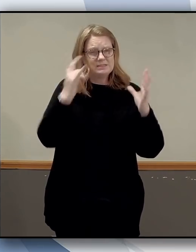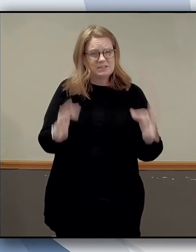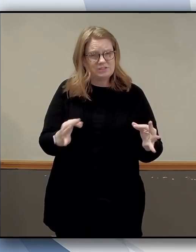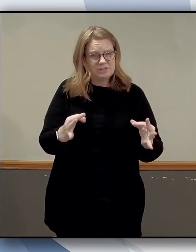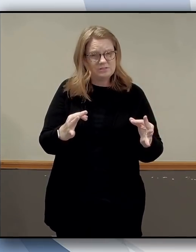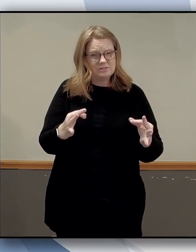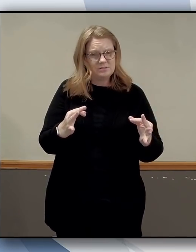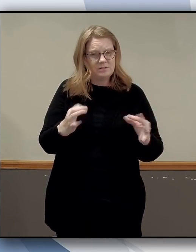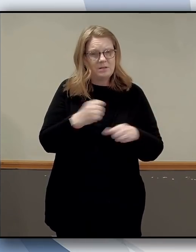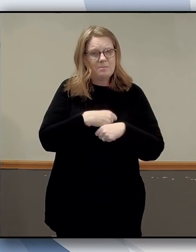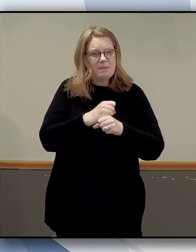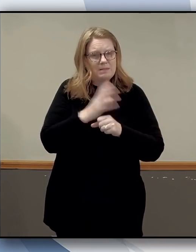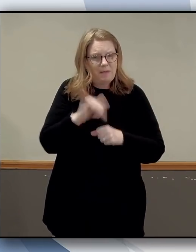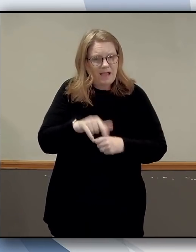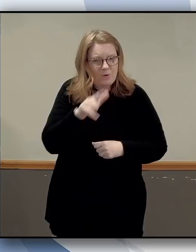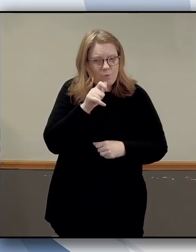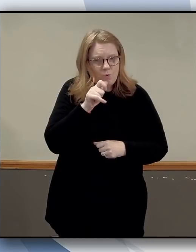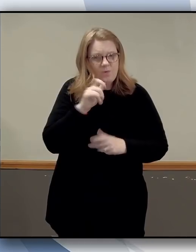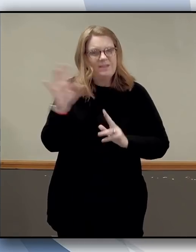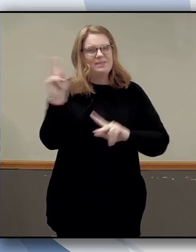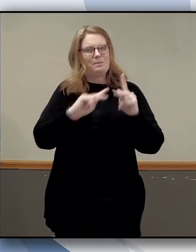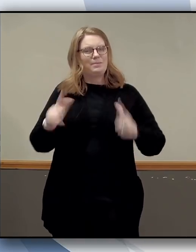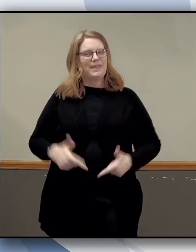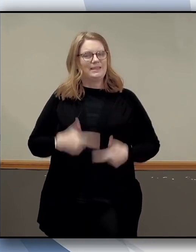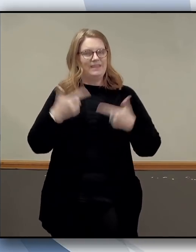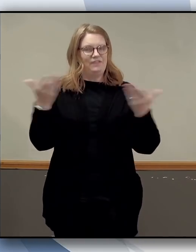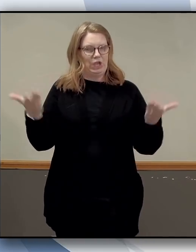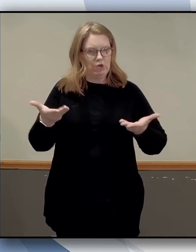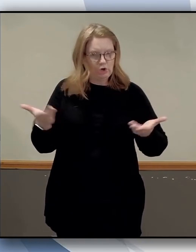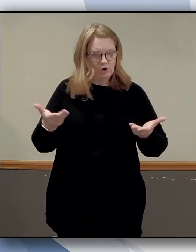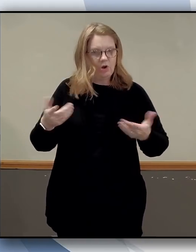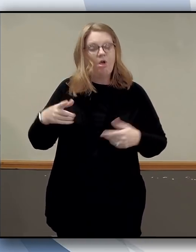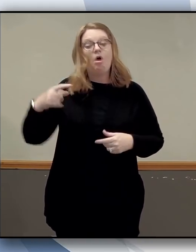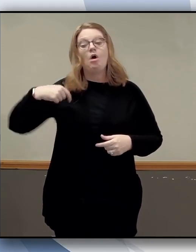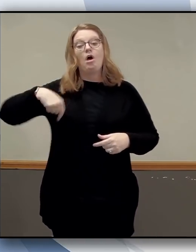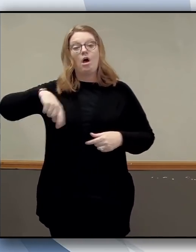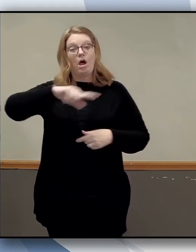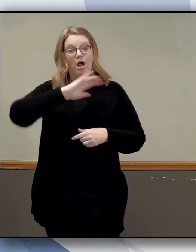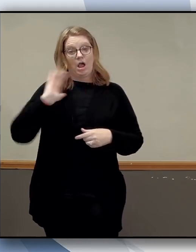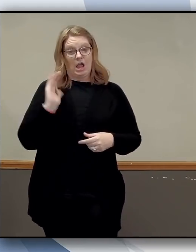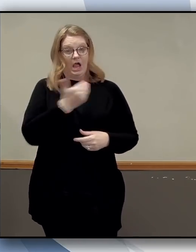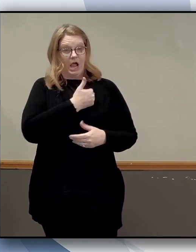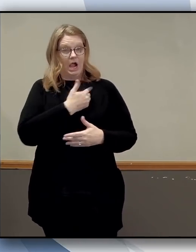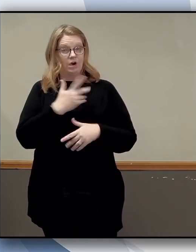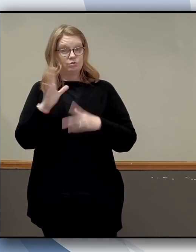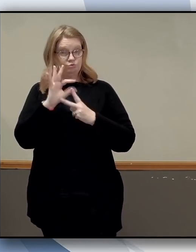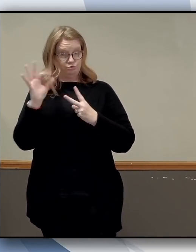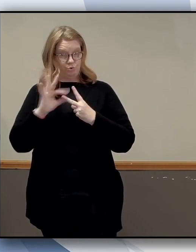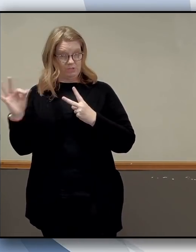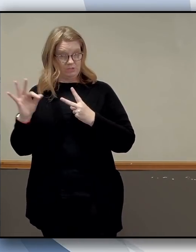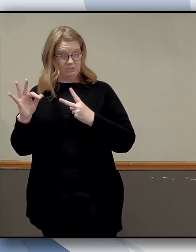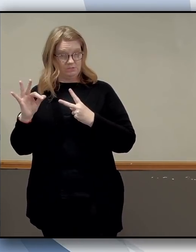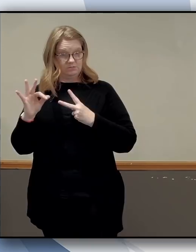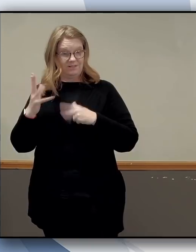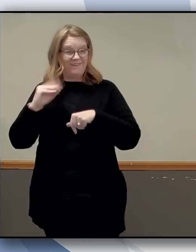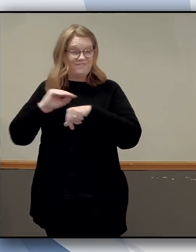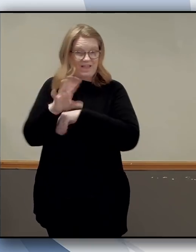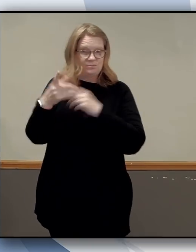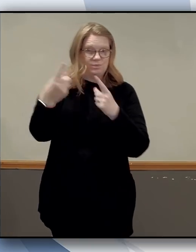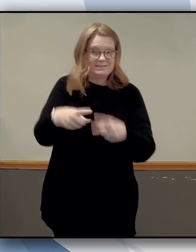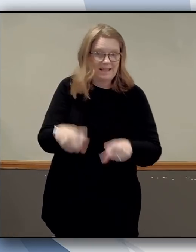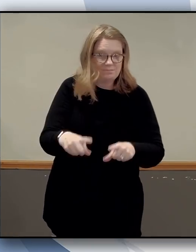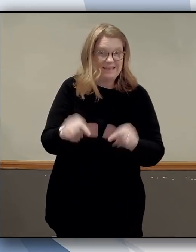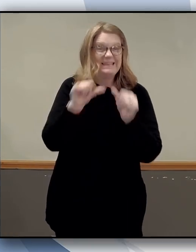individual citizens each day. The choices that each of us make has affected our trajectory and continue to affect